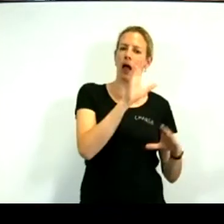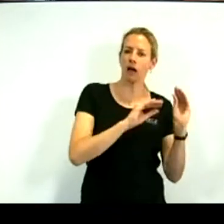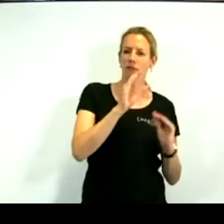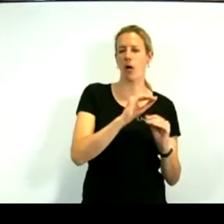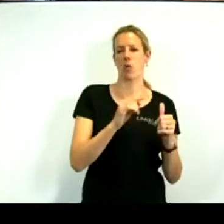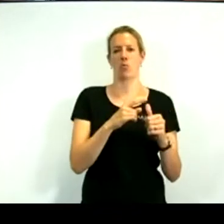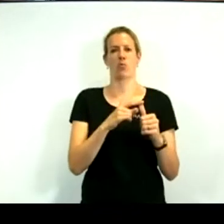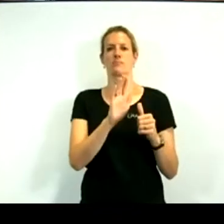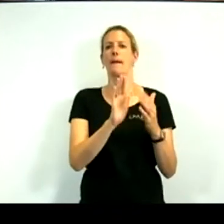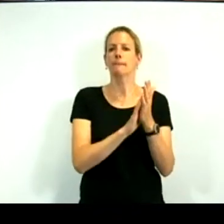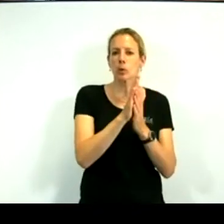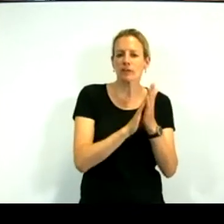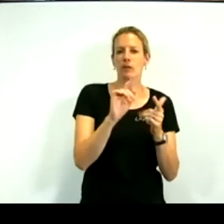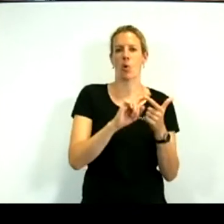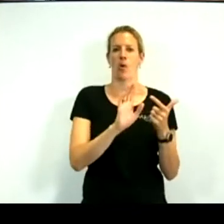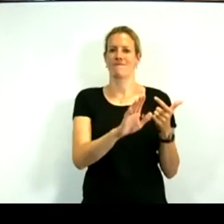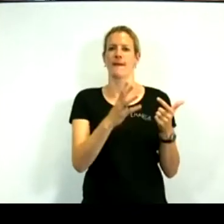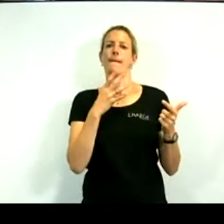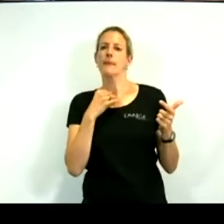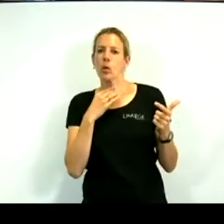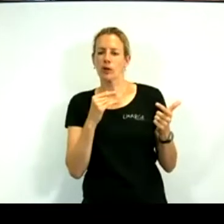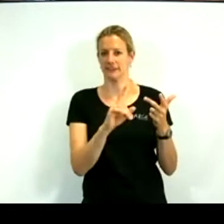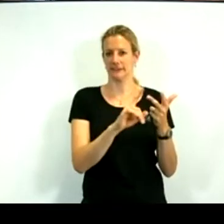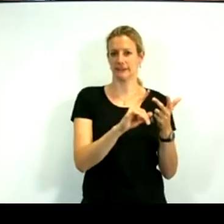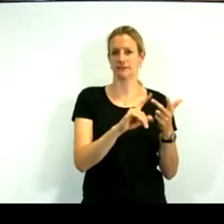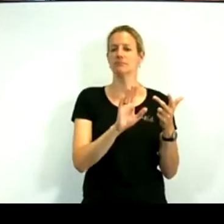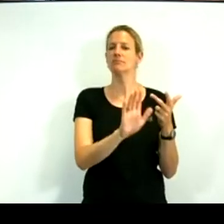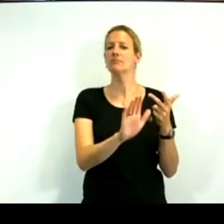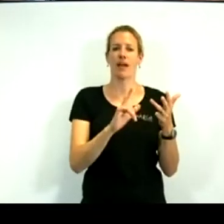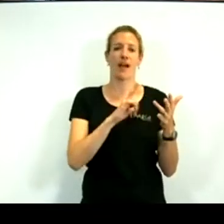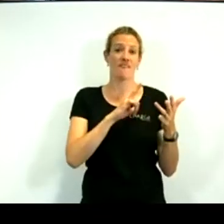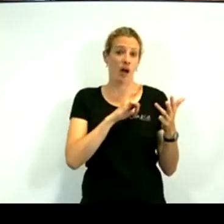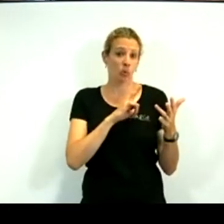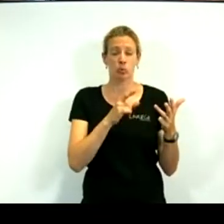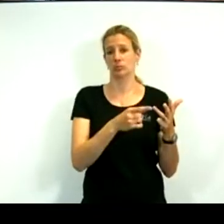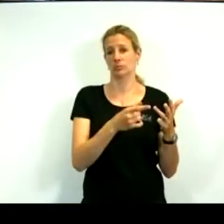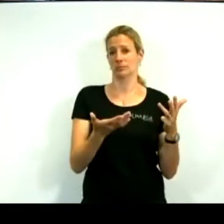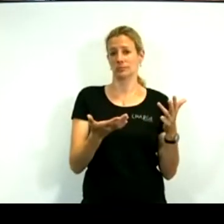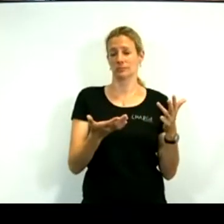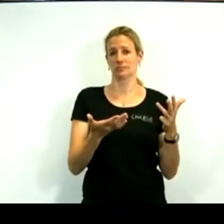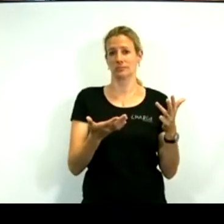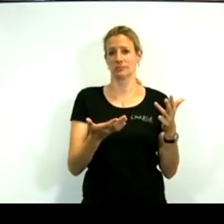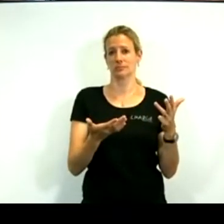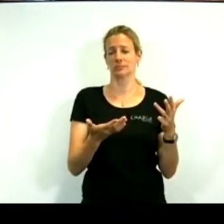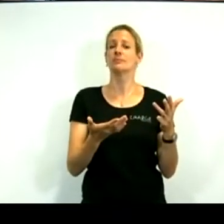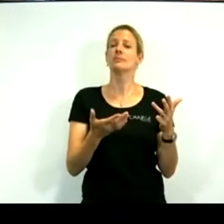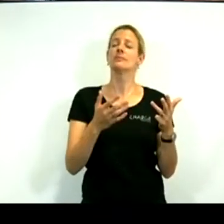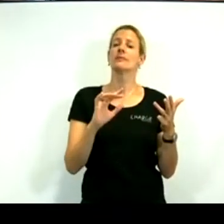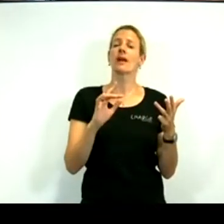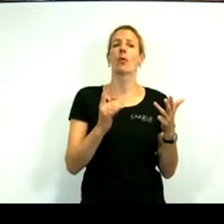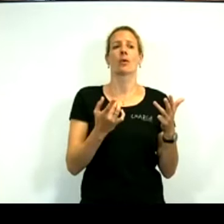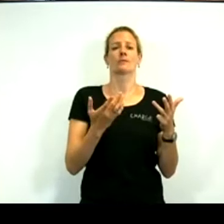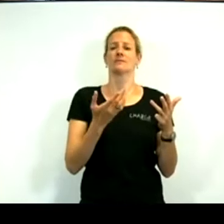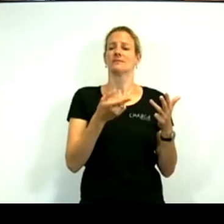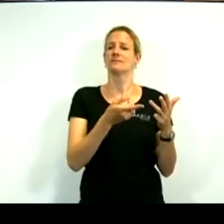their expectations, their need to satisfy their curiosity, and their